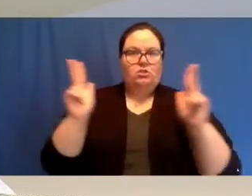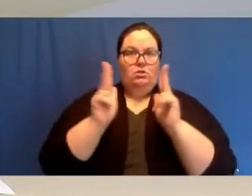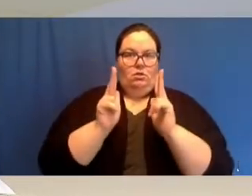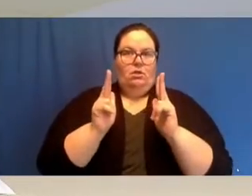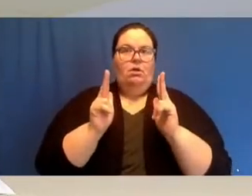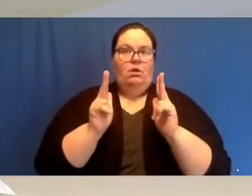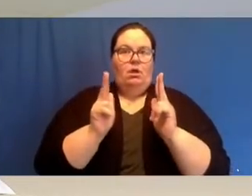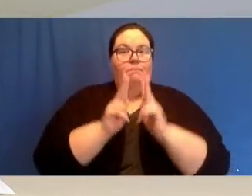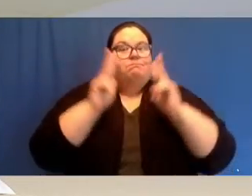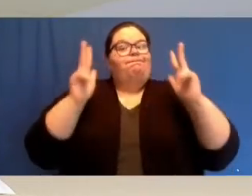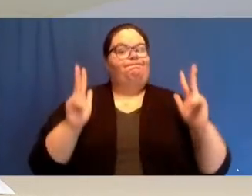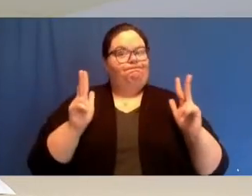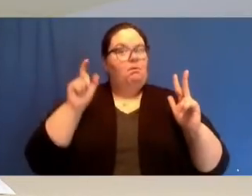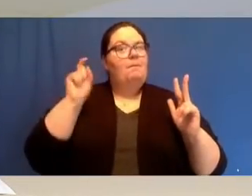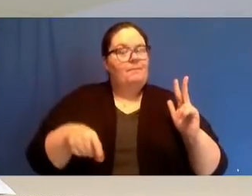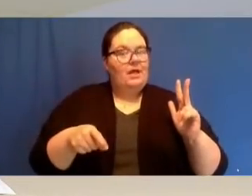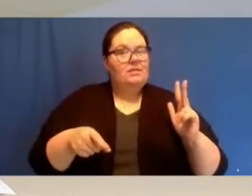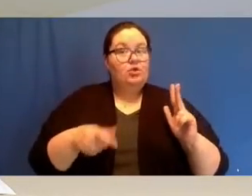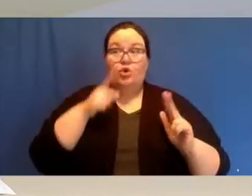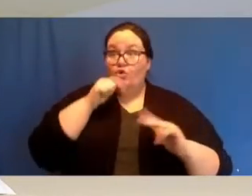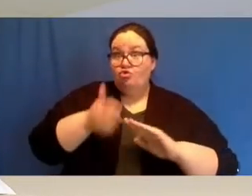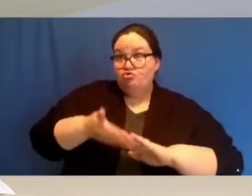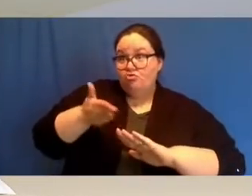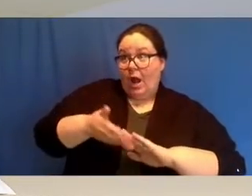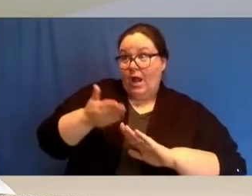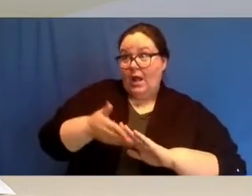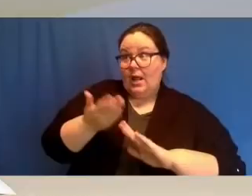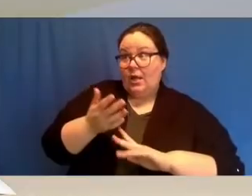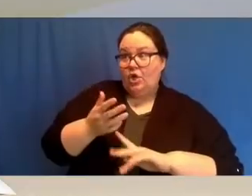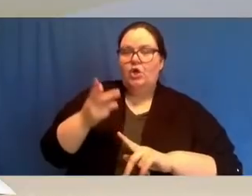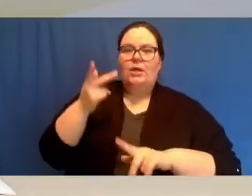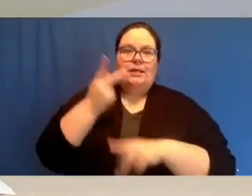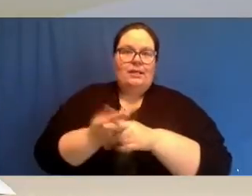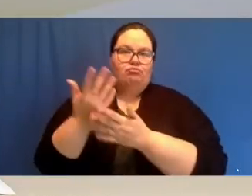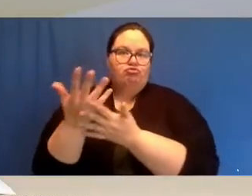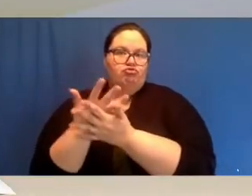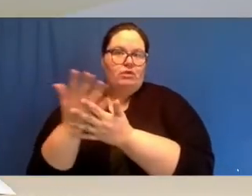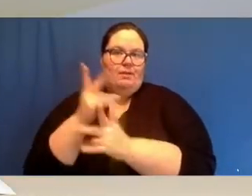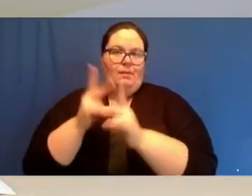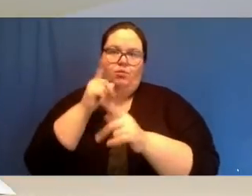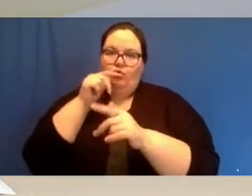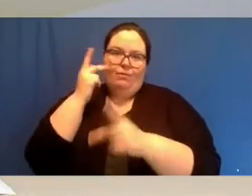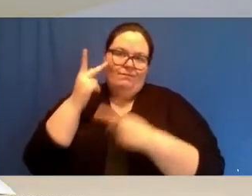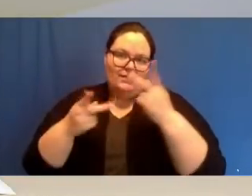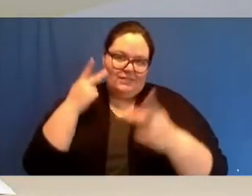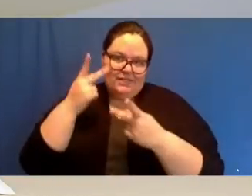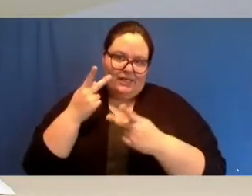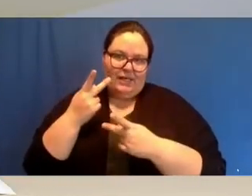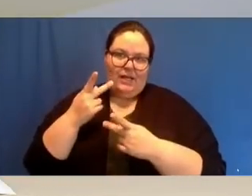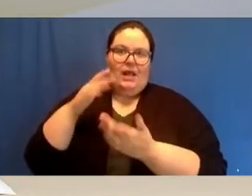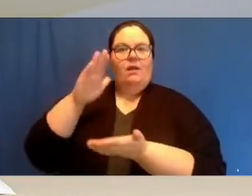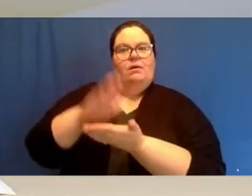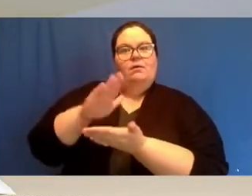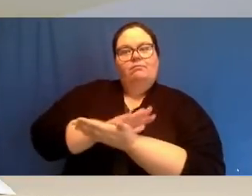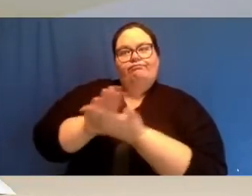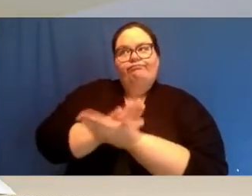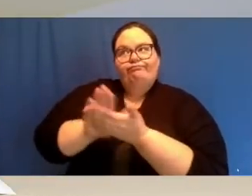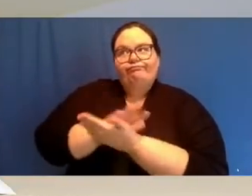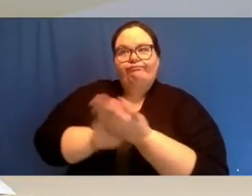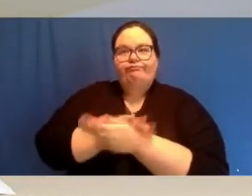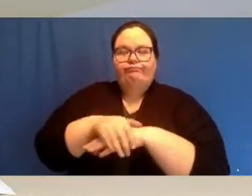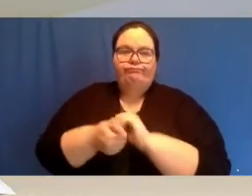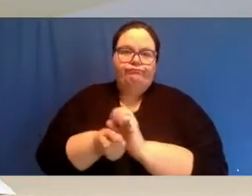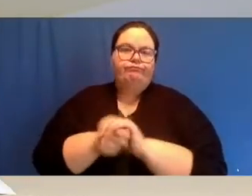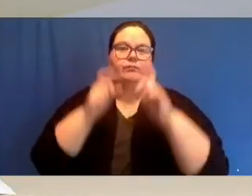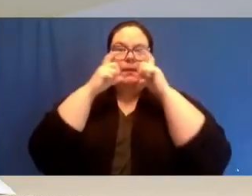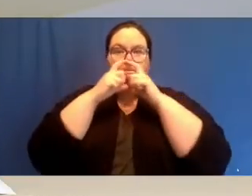distancing. Facility operators will be asked to continue to screen visitors and ensure access to hand sanitization, supplies, and